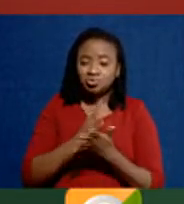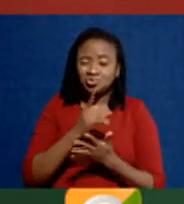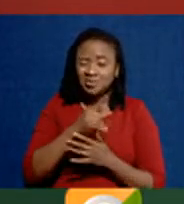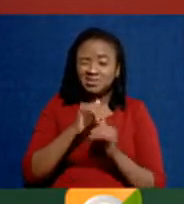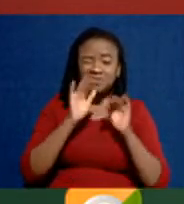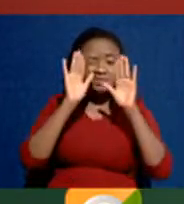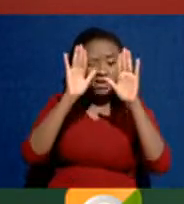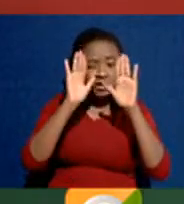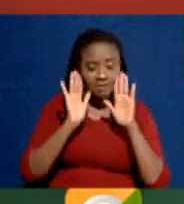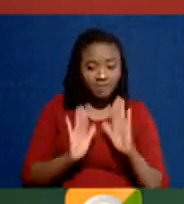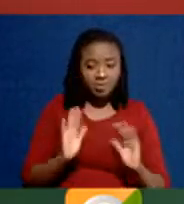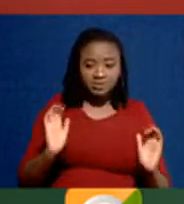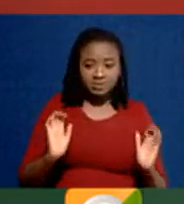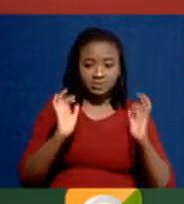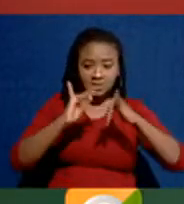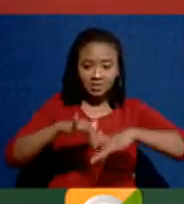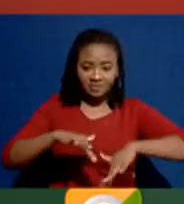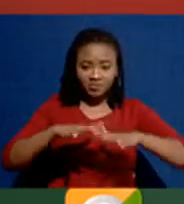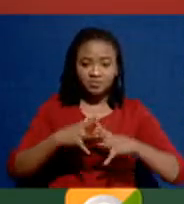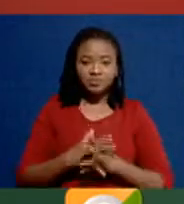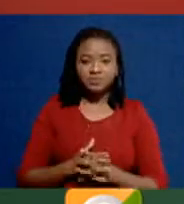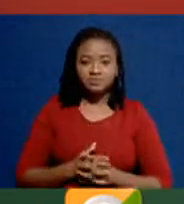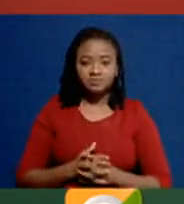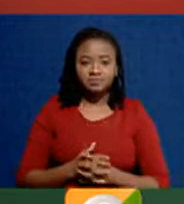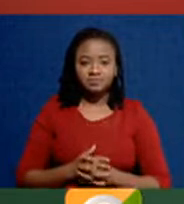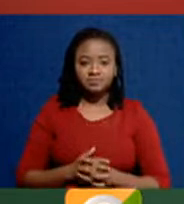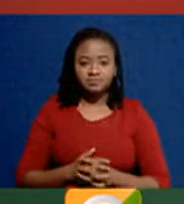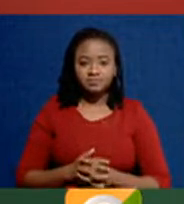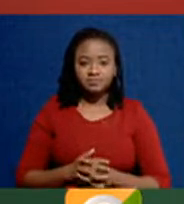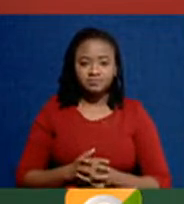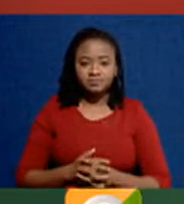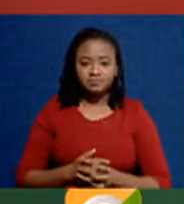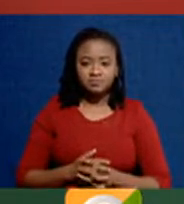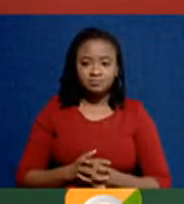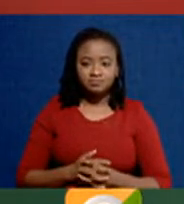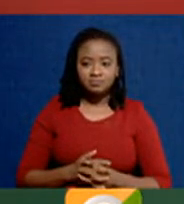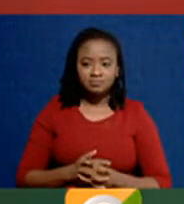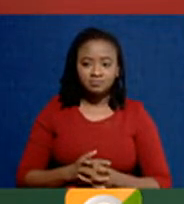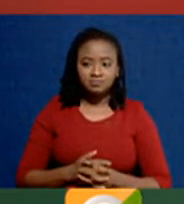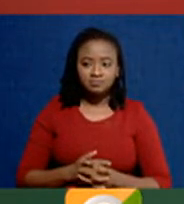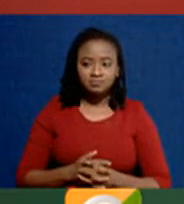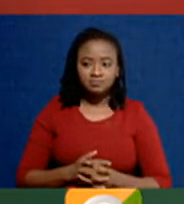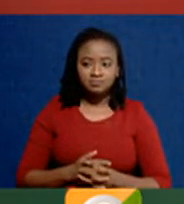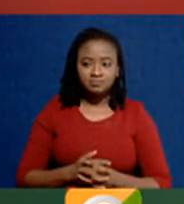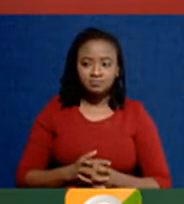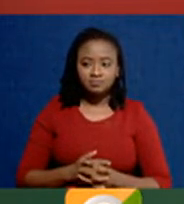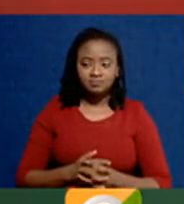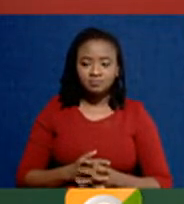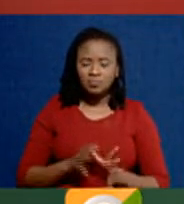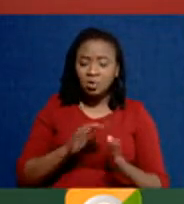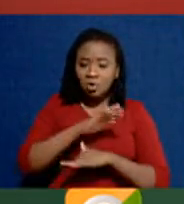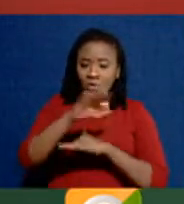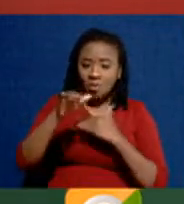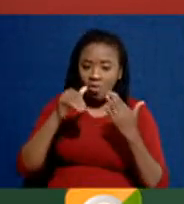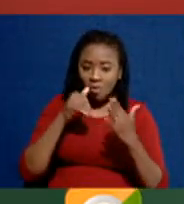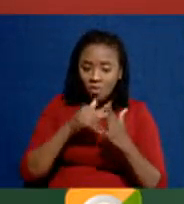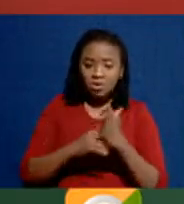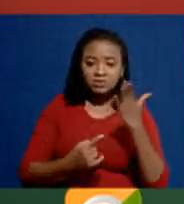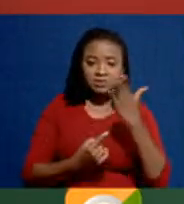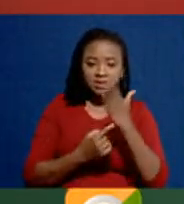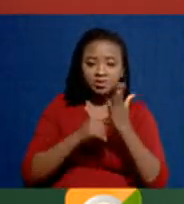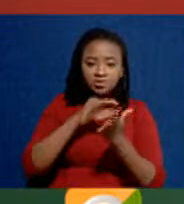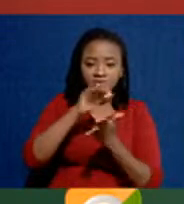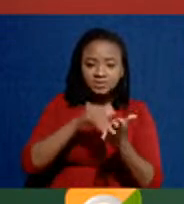important event for Silicon Savannah. Silicon Savannah, Silicon Valley, all the tech hubs of the